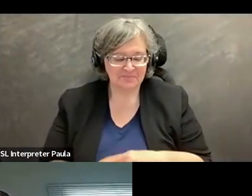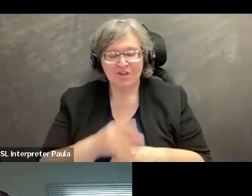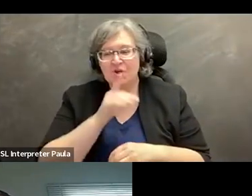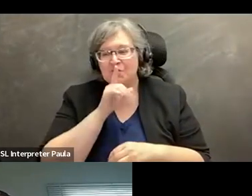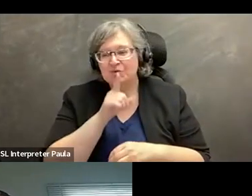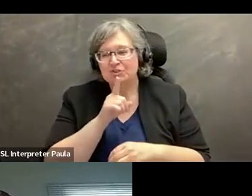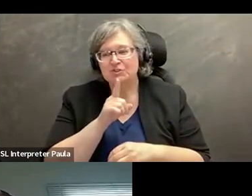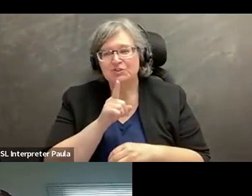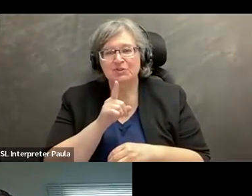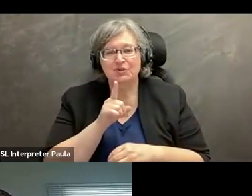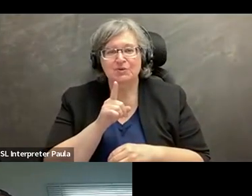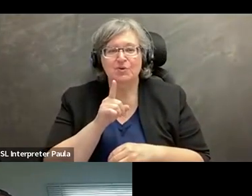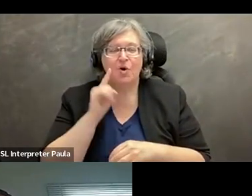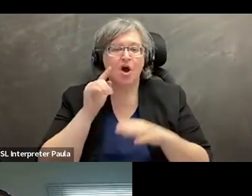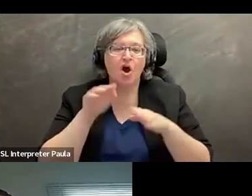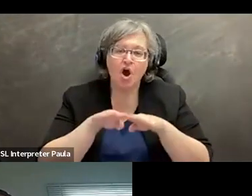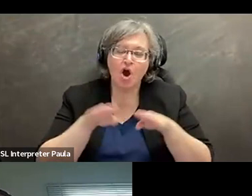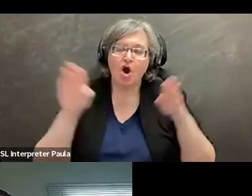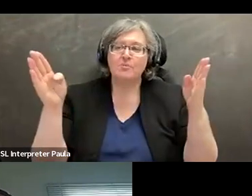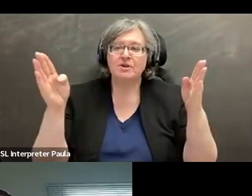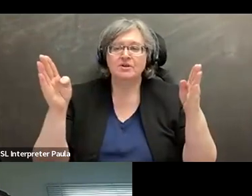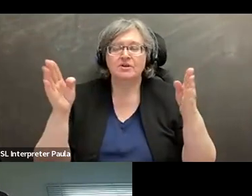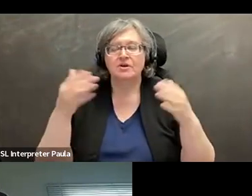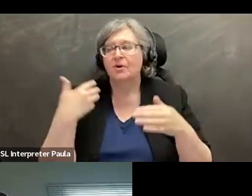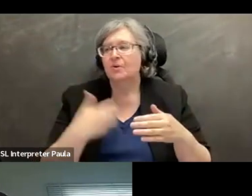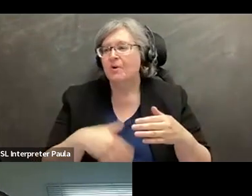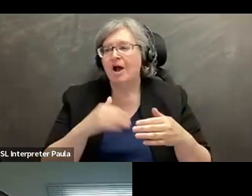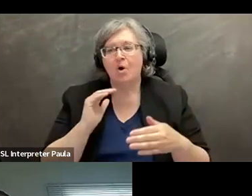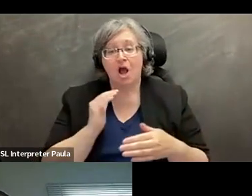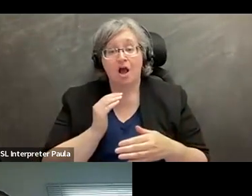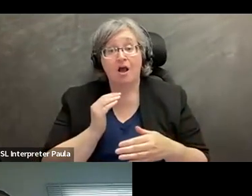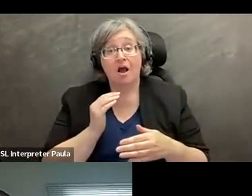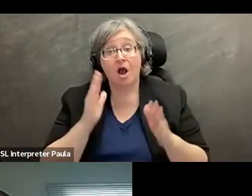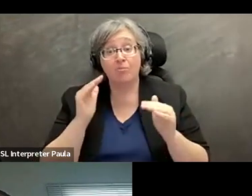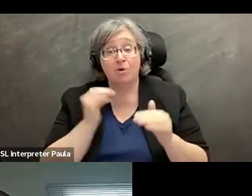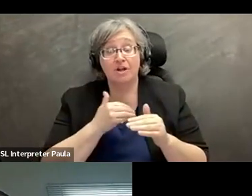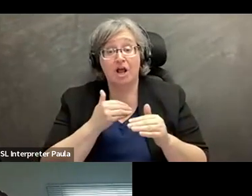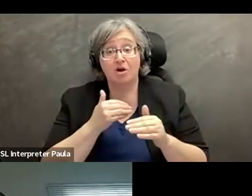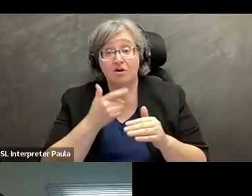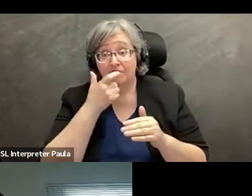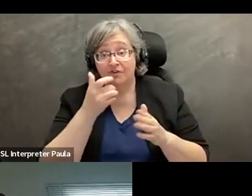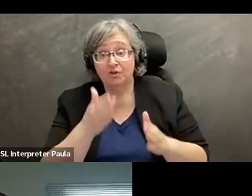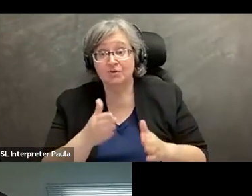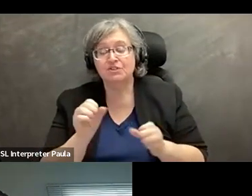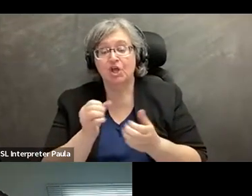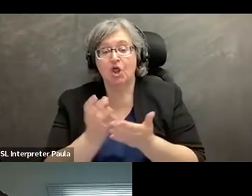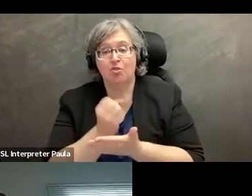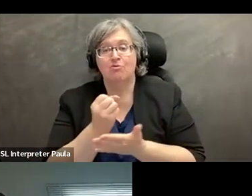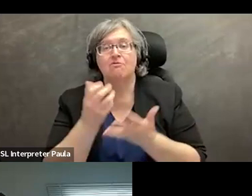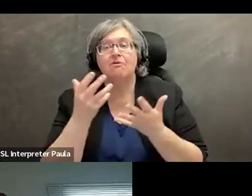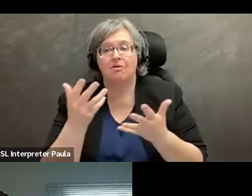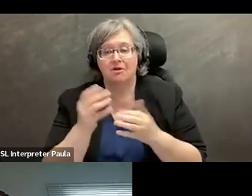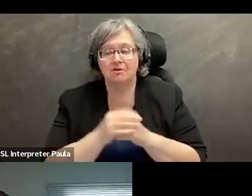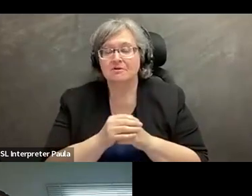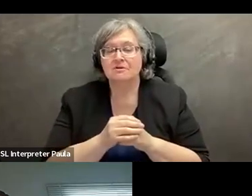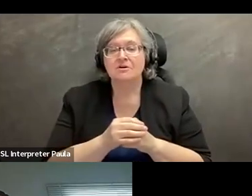so open and so wide, and I'm hoping our audience will be able to take a whole lot from this. And as